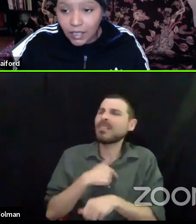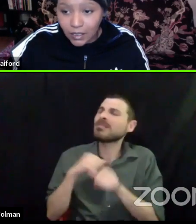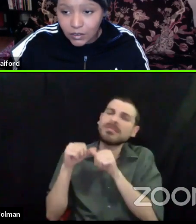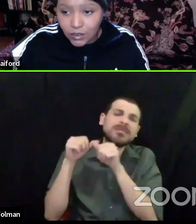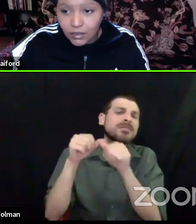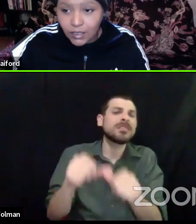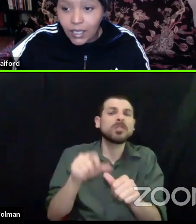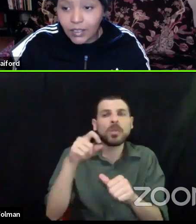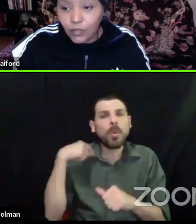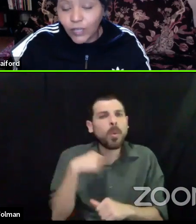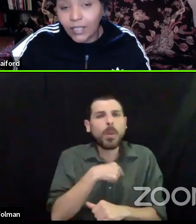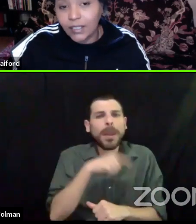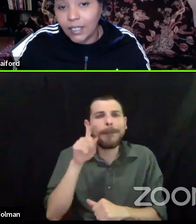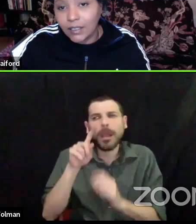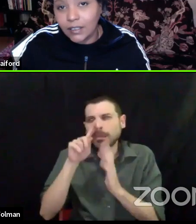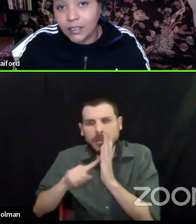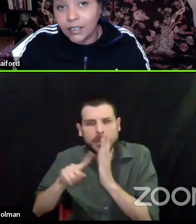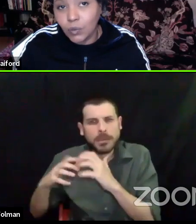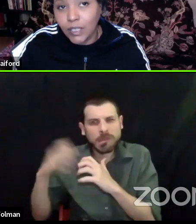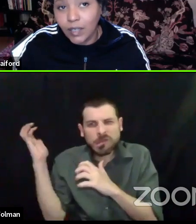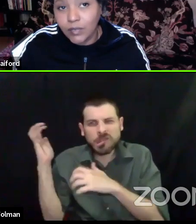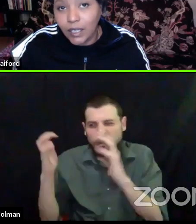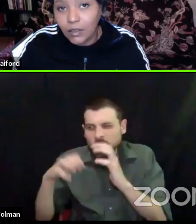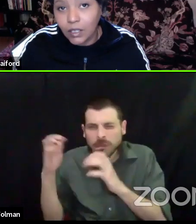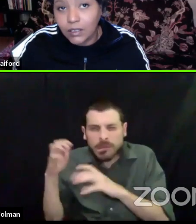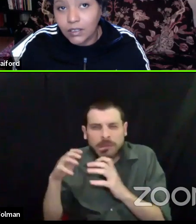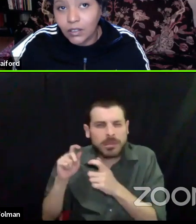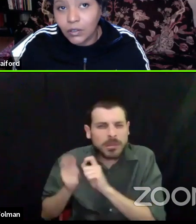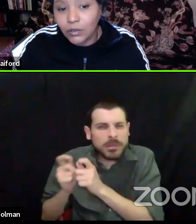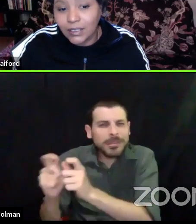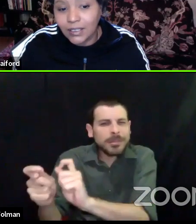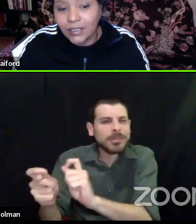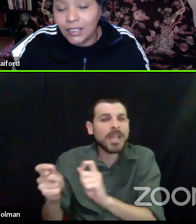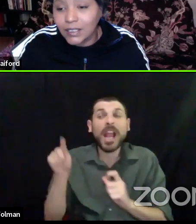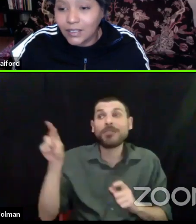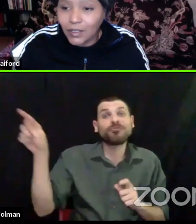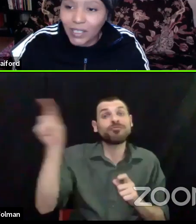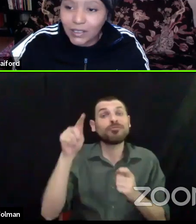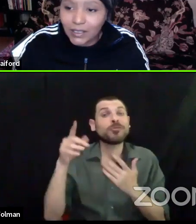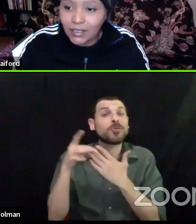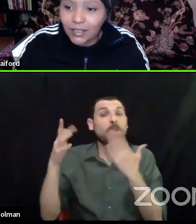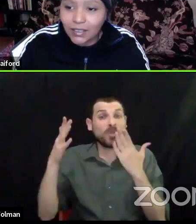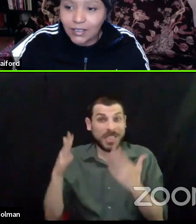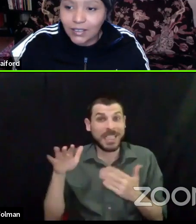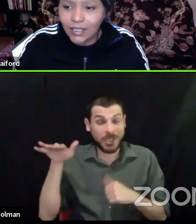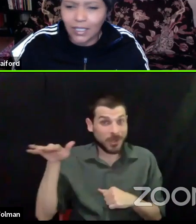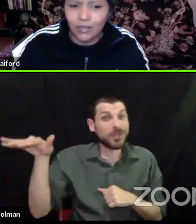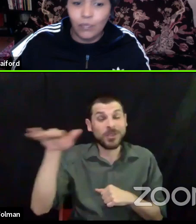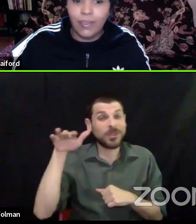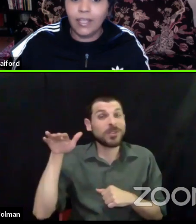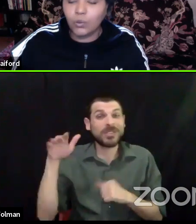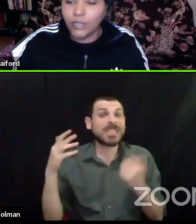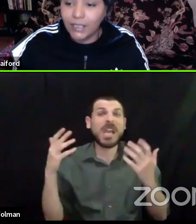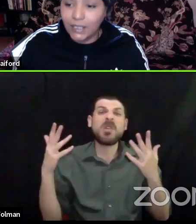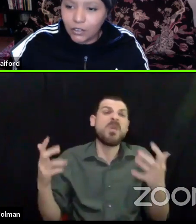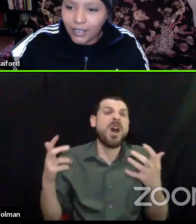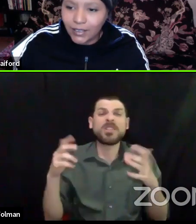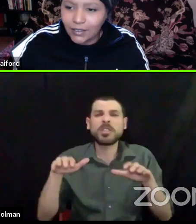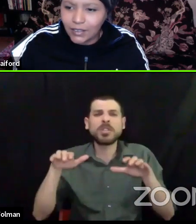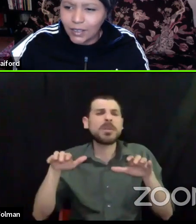that construct. And the fact that leaders that we have now are so intentional about saying that they're going to take like